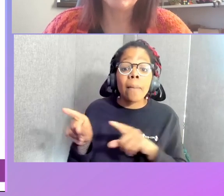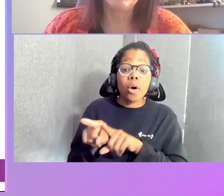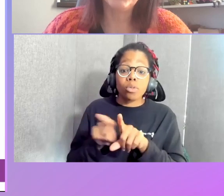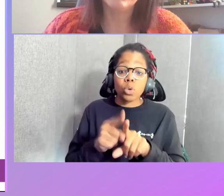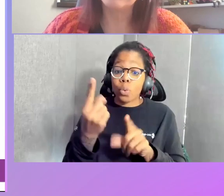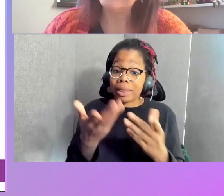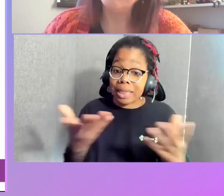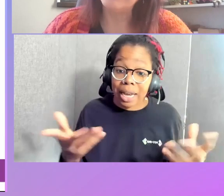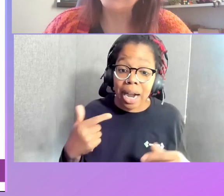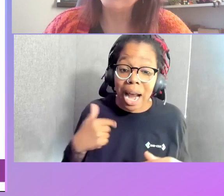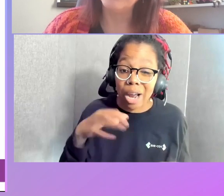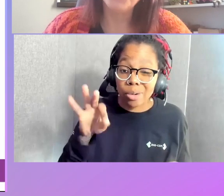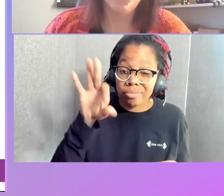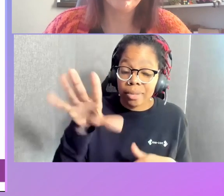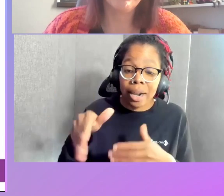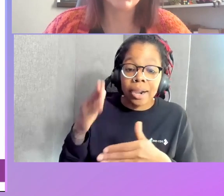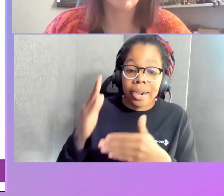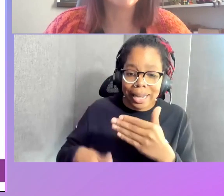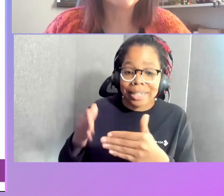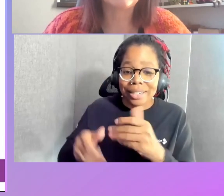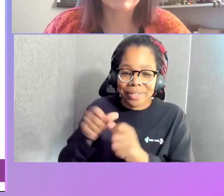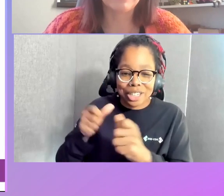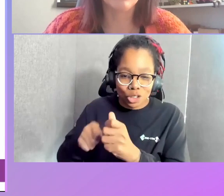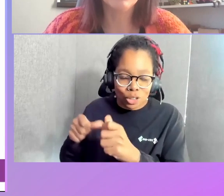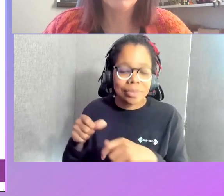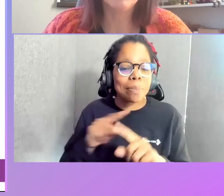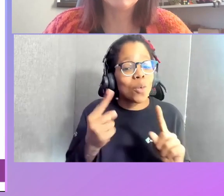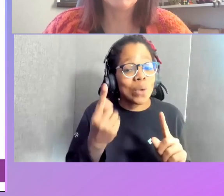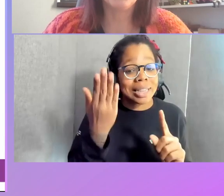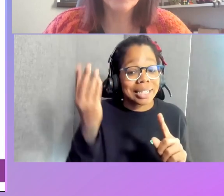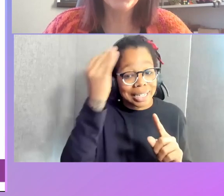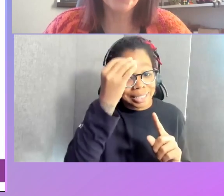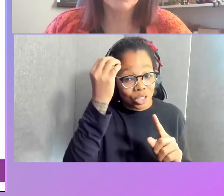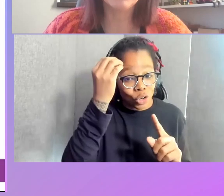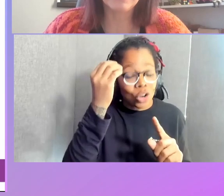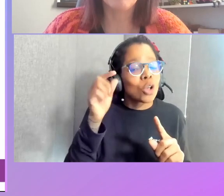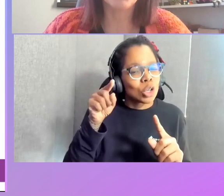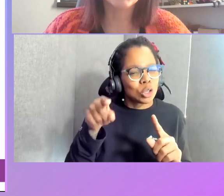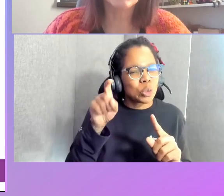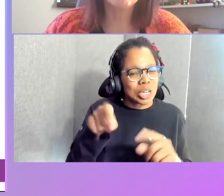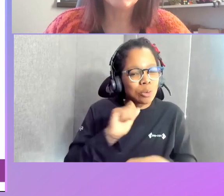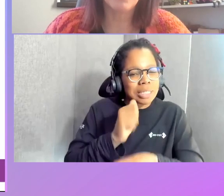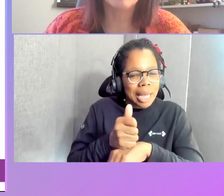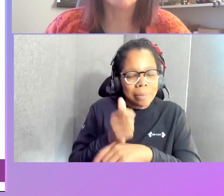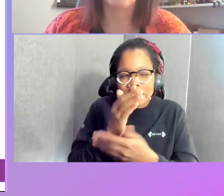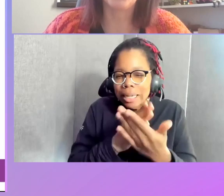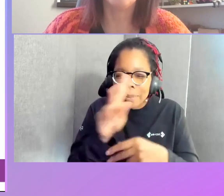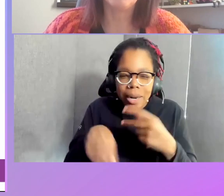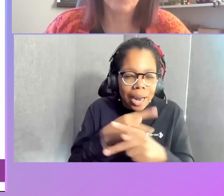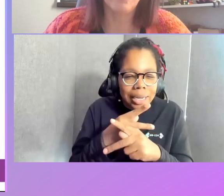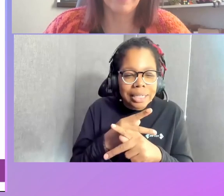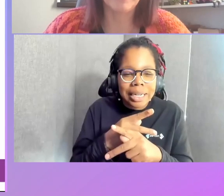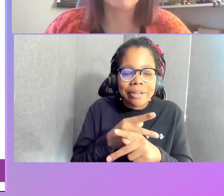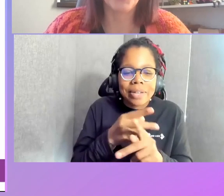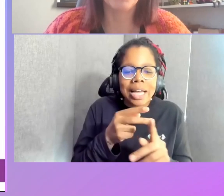and I'm going to put a little tip at the end of each one of these, one thing to consider is that you really should establish some kind of